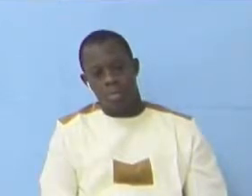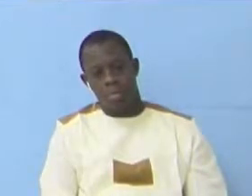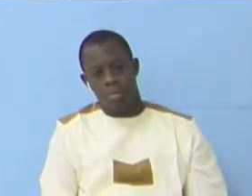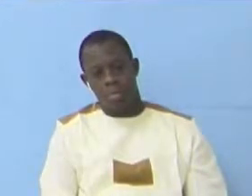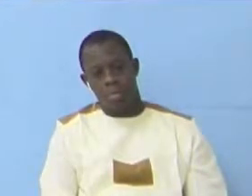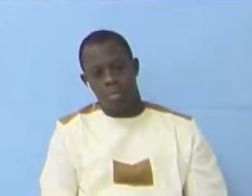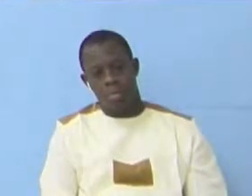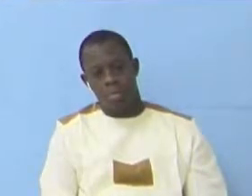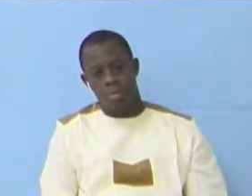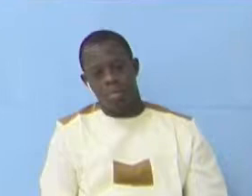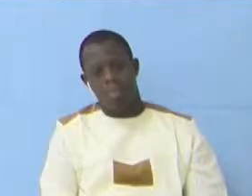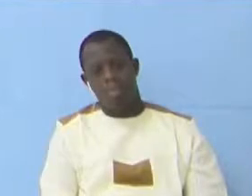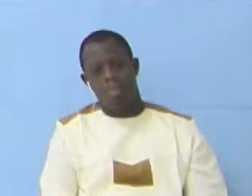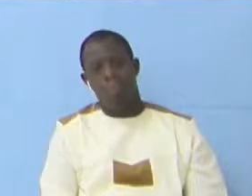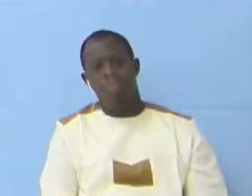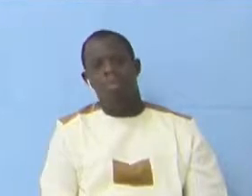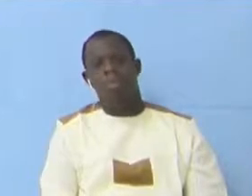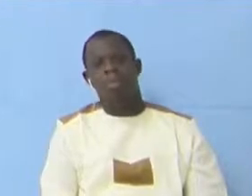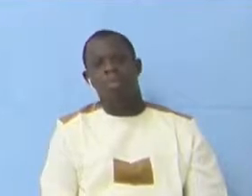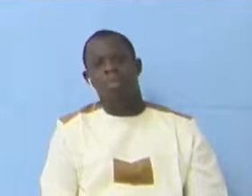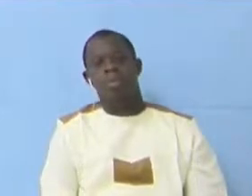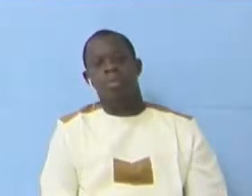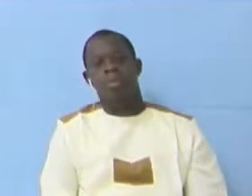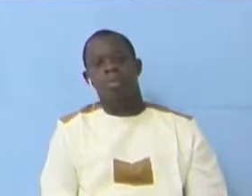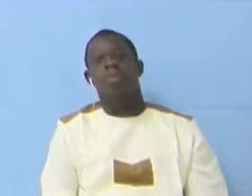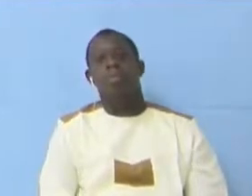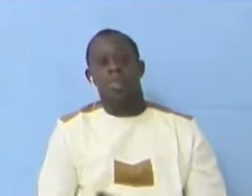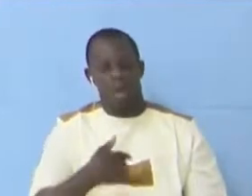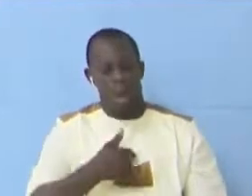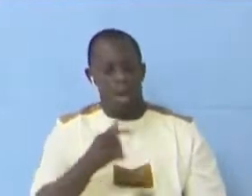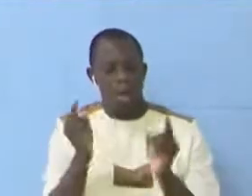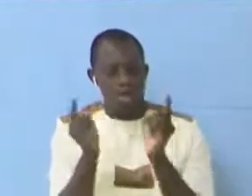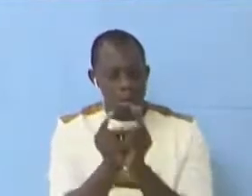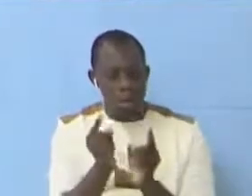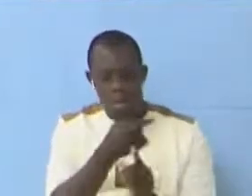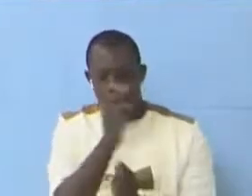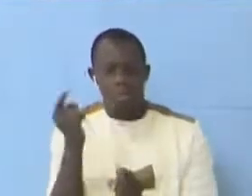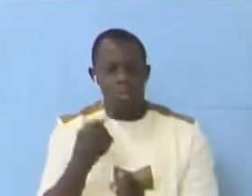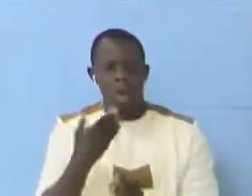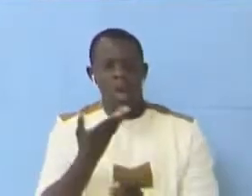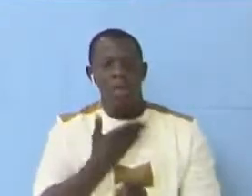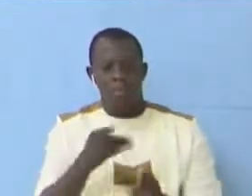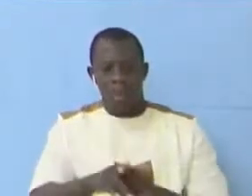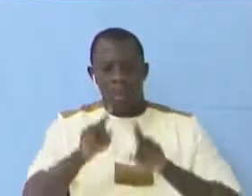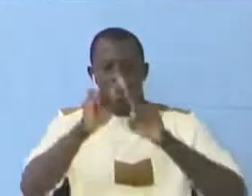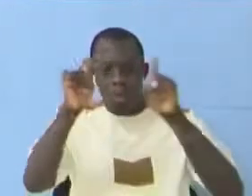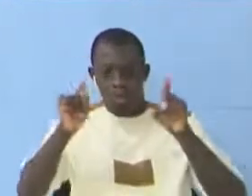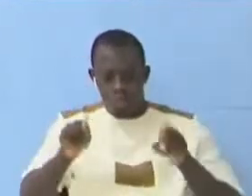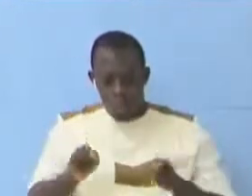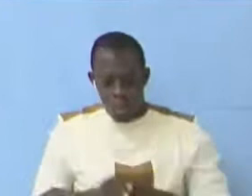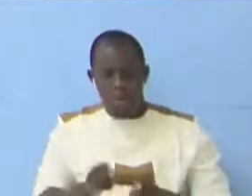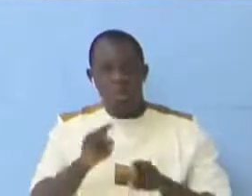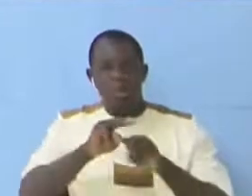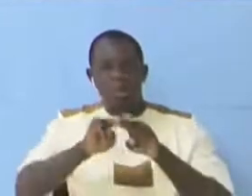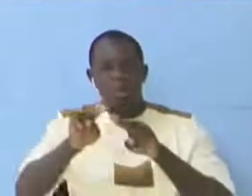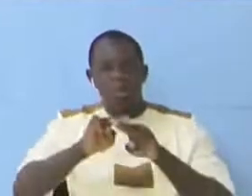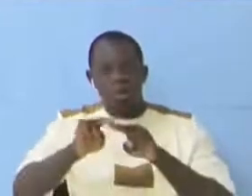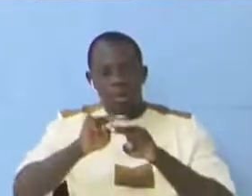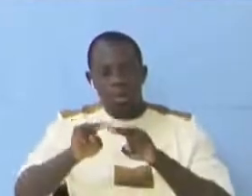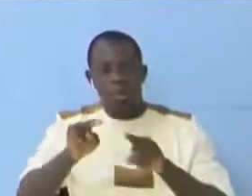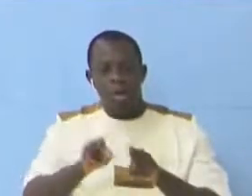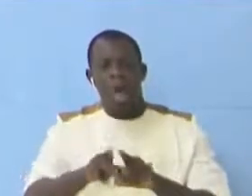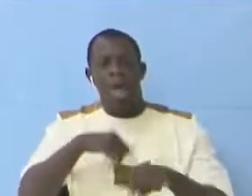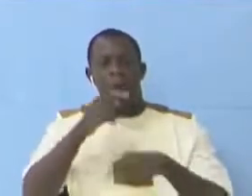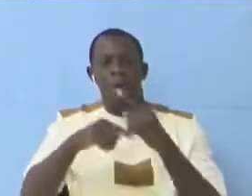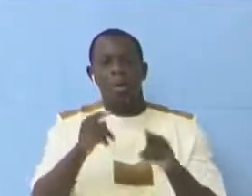wine, Don Simon wine, green carton. boobu nag maa ngi fekk ñu ngi teg carton goo xam ne ni